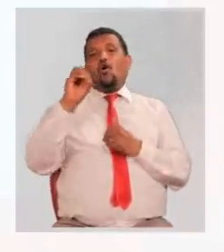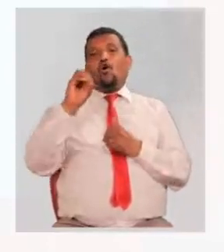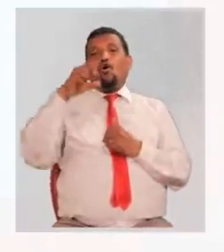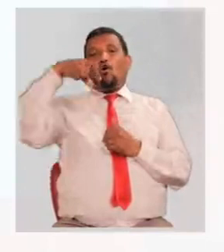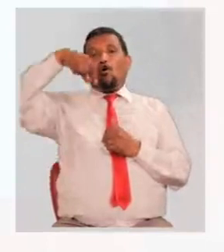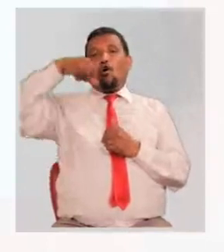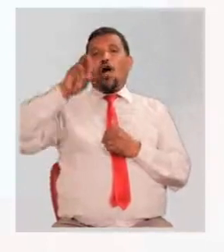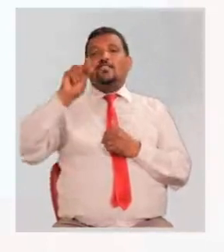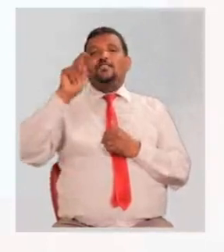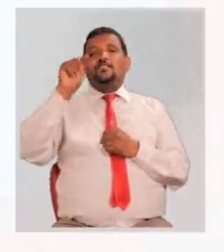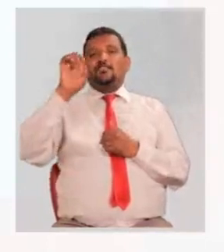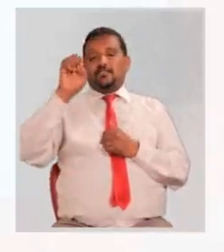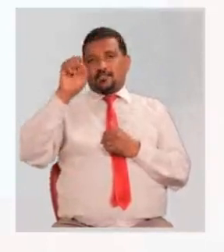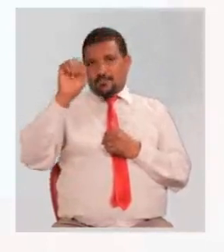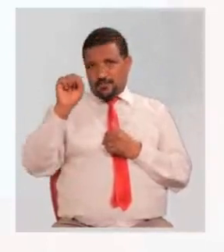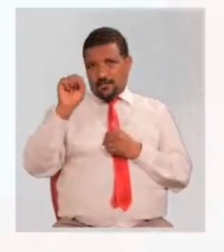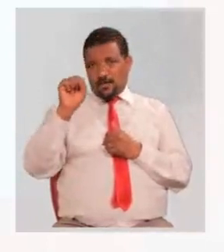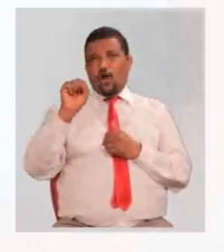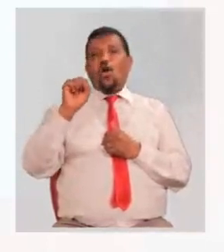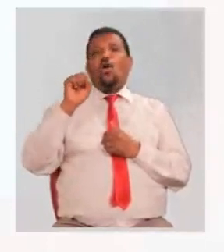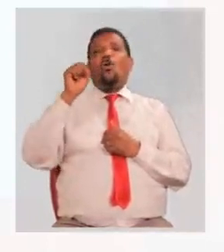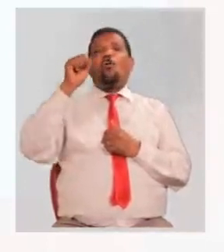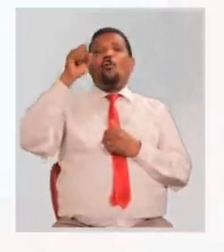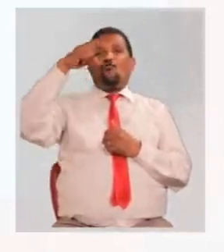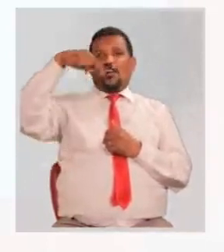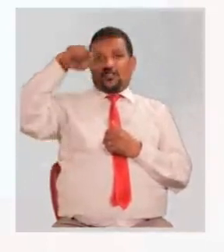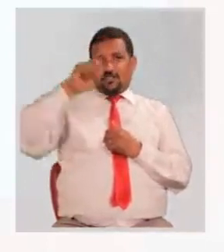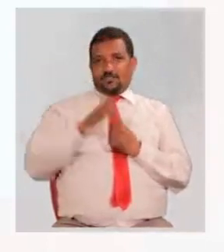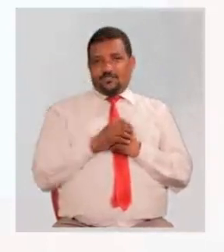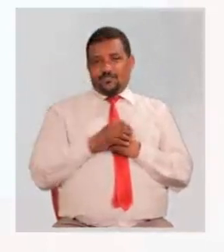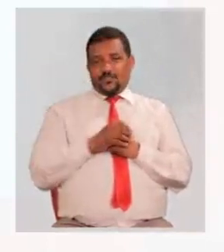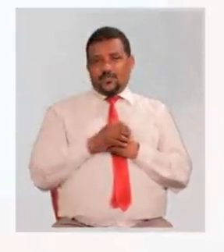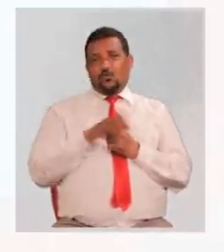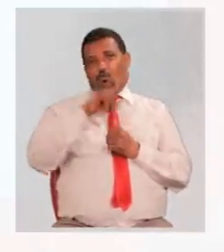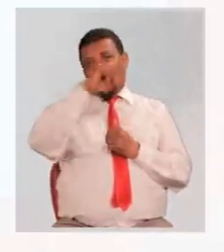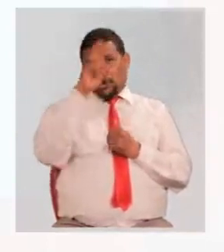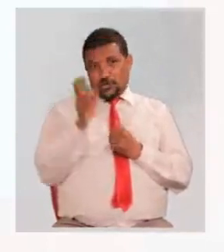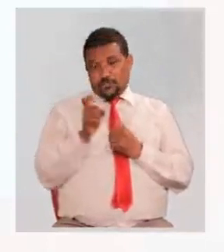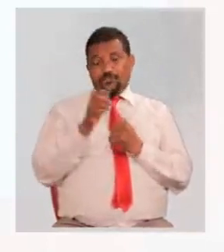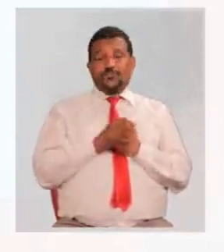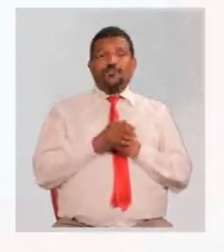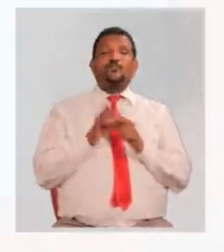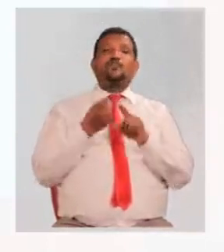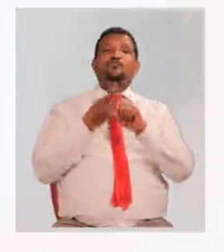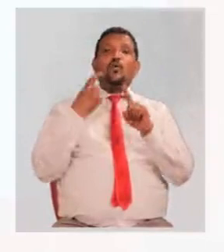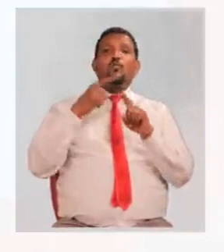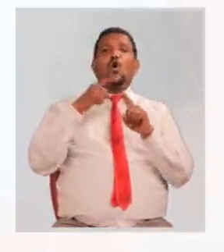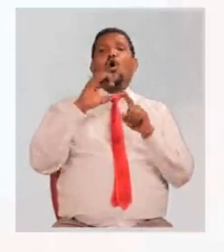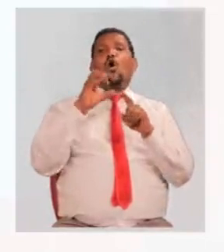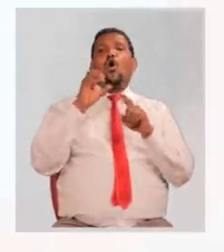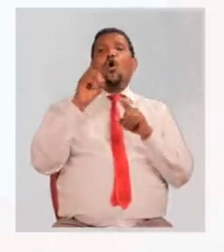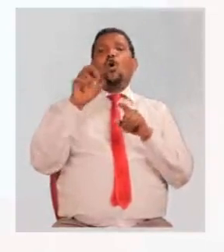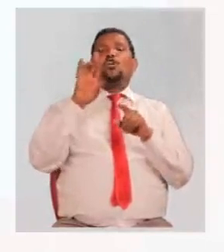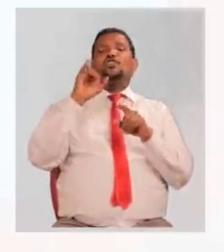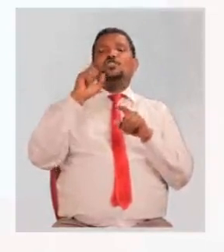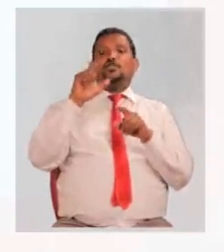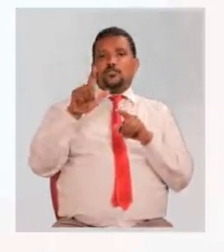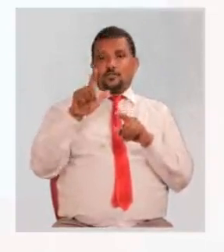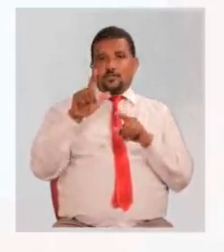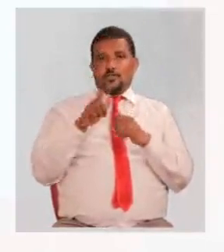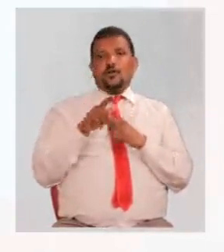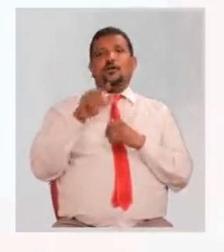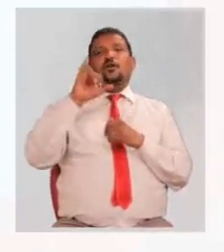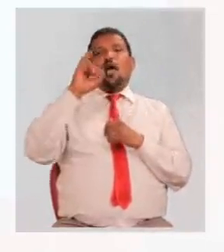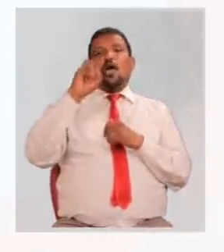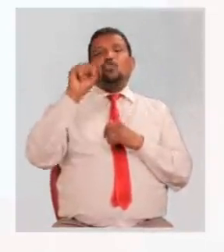isoquants are convex to the origin. This is the origin. When we see from the origin, isoquants